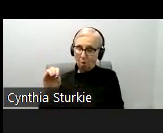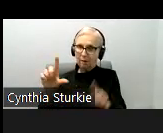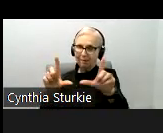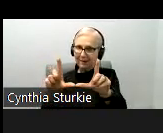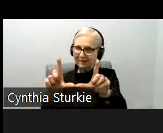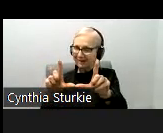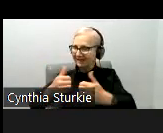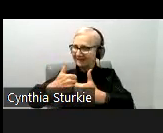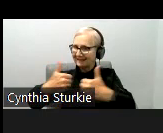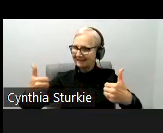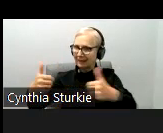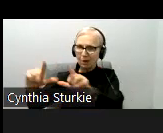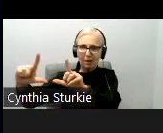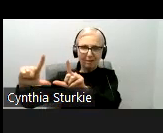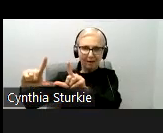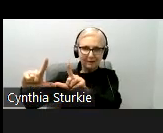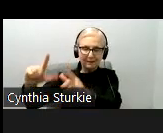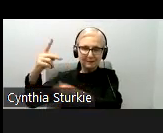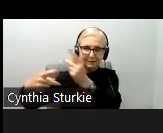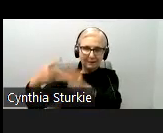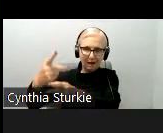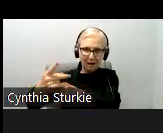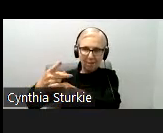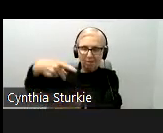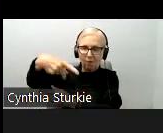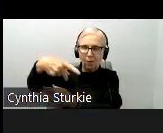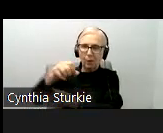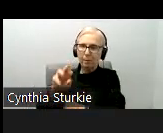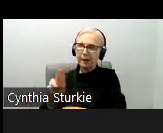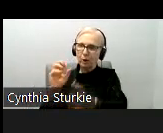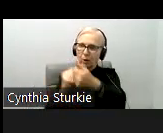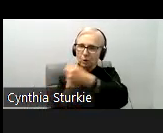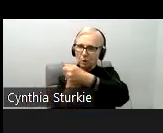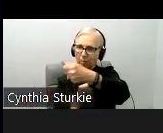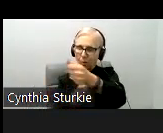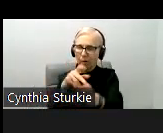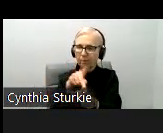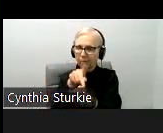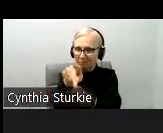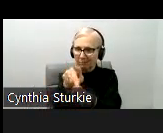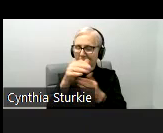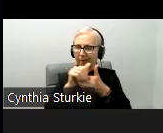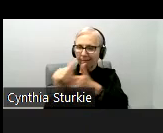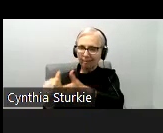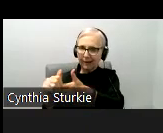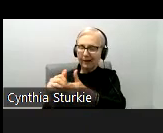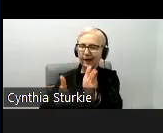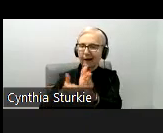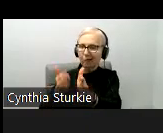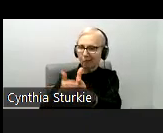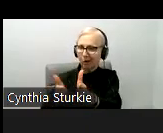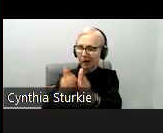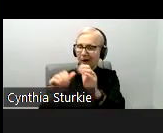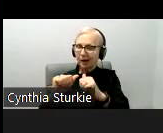a separate license type for peer support professional led and run agencies providing recovery